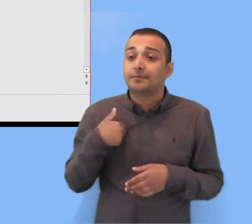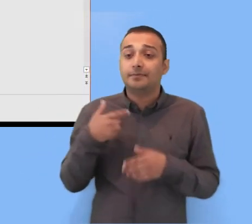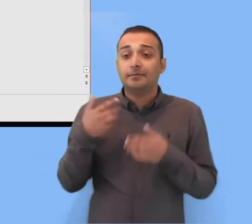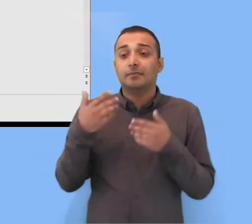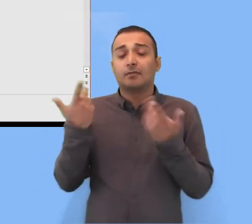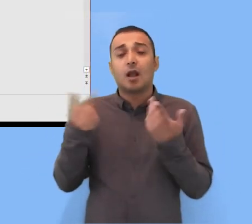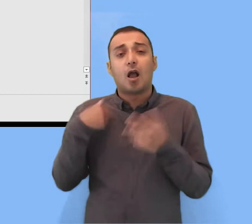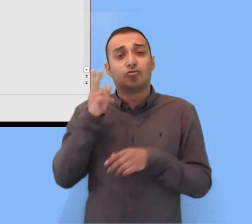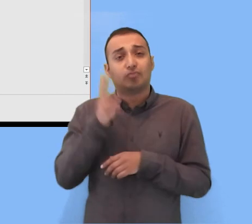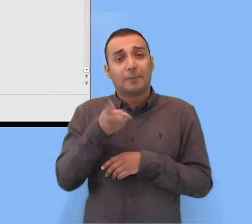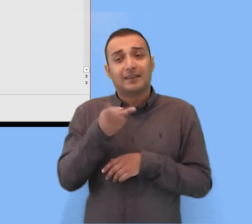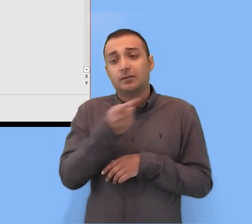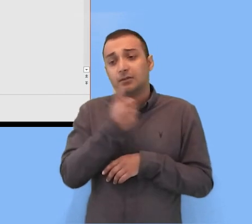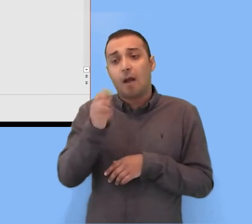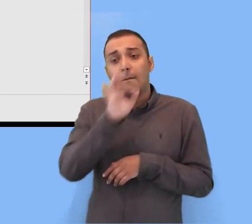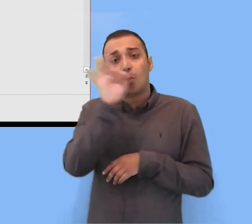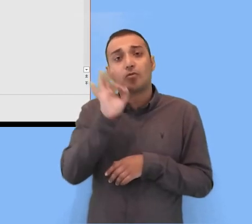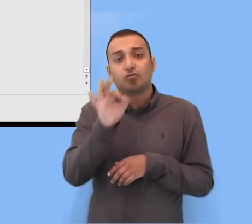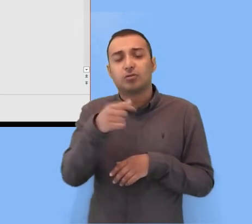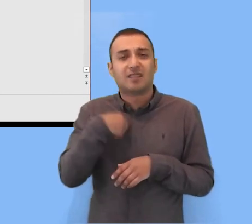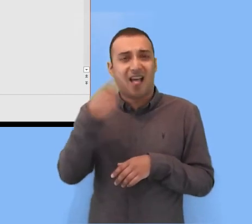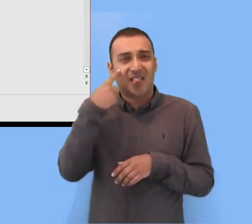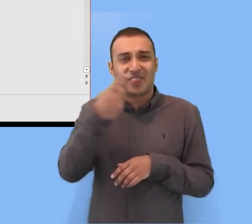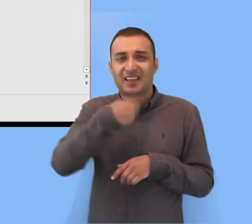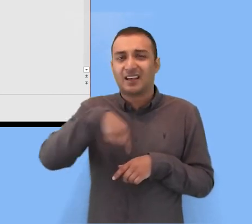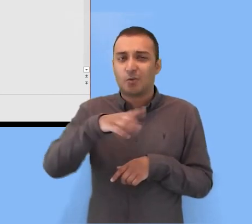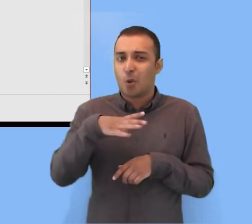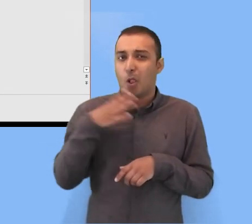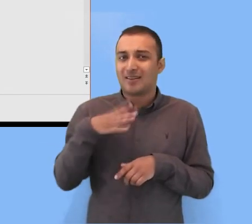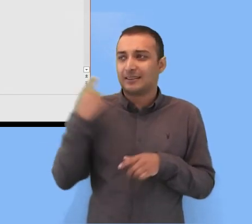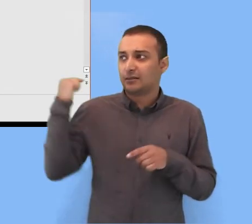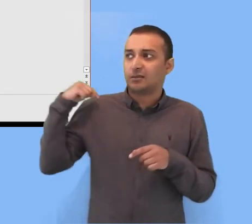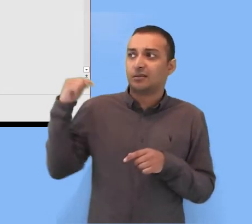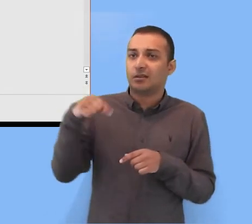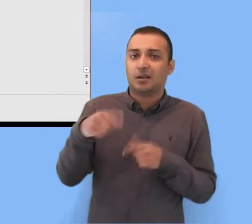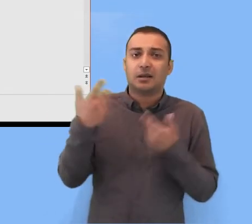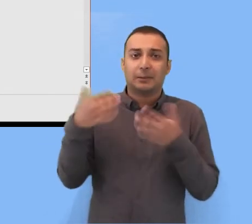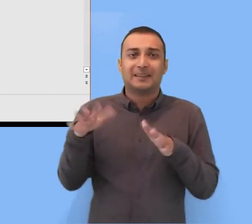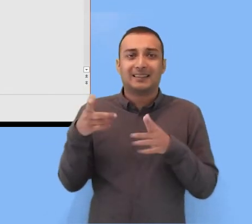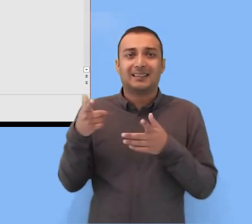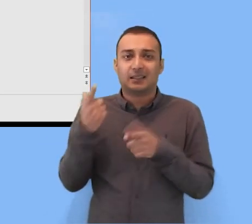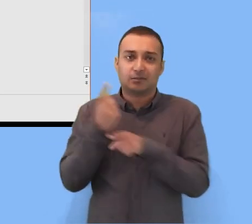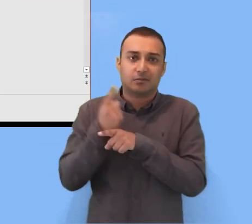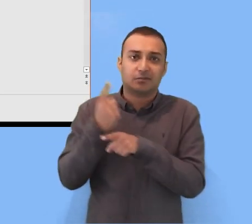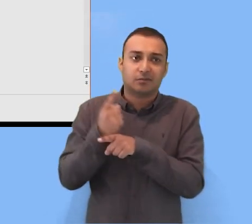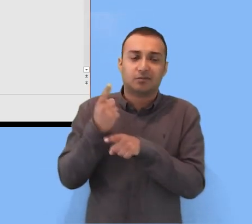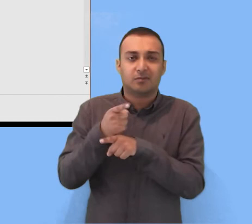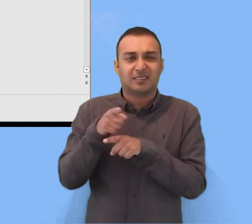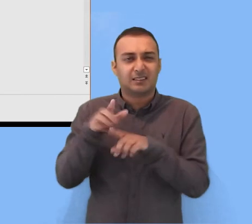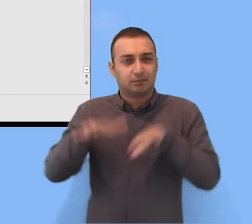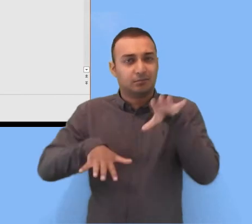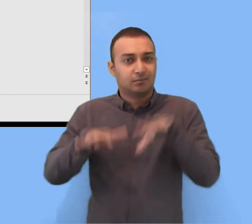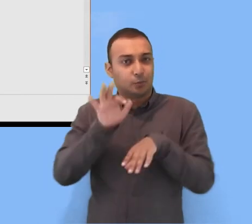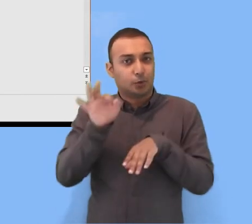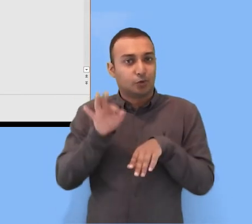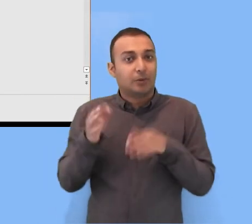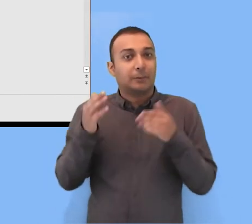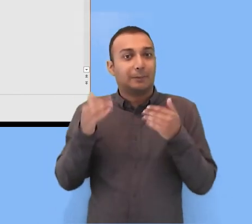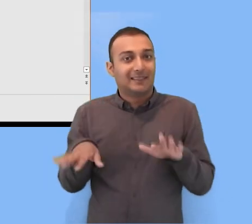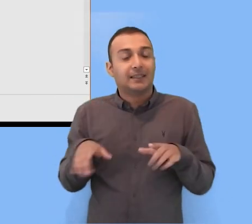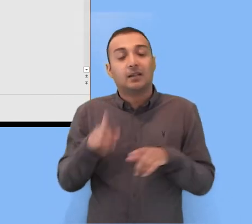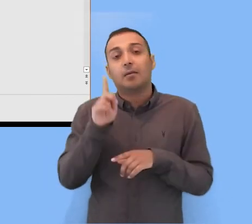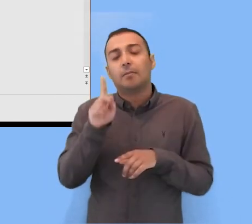think we've already touched on these quite a few times now in the couple of talks, but as you're